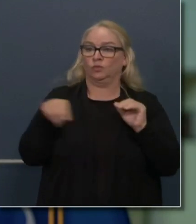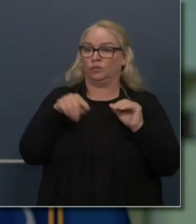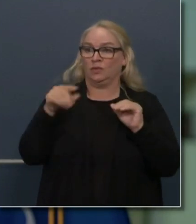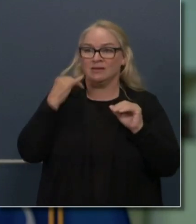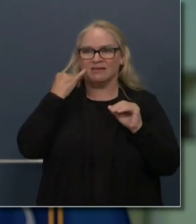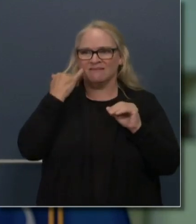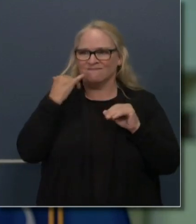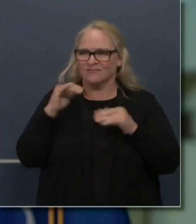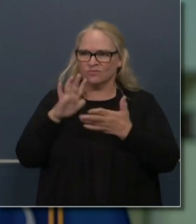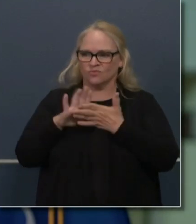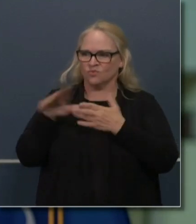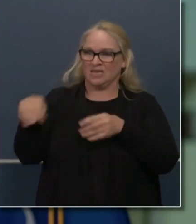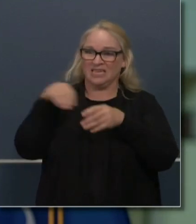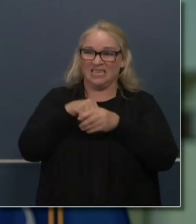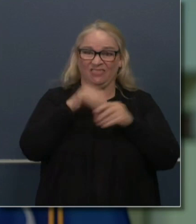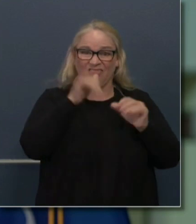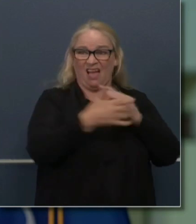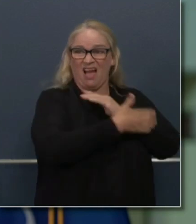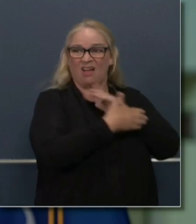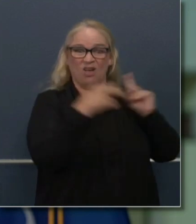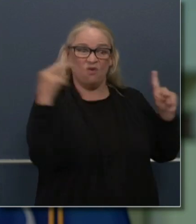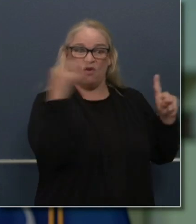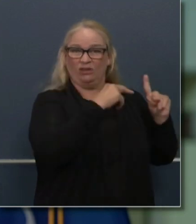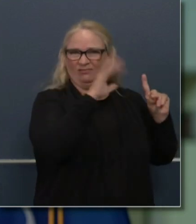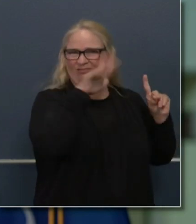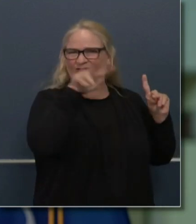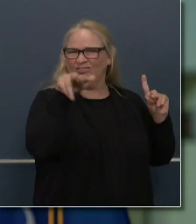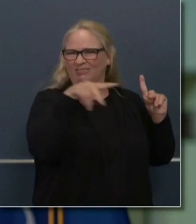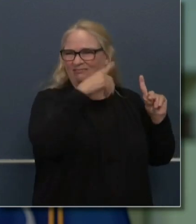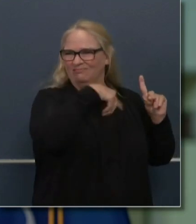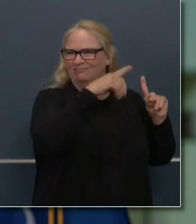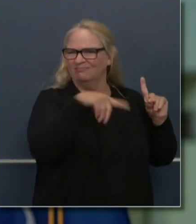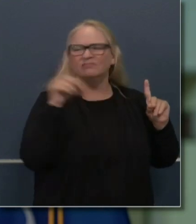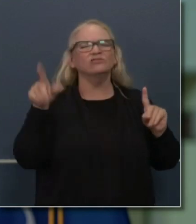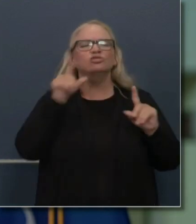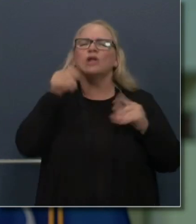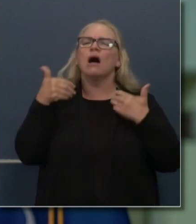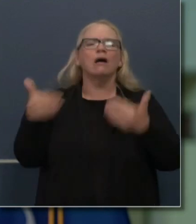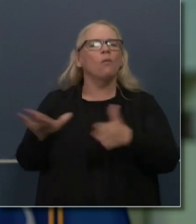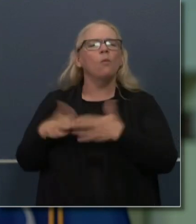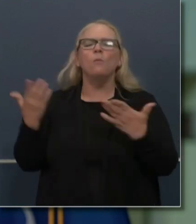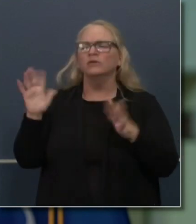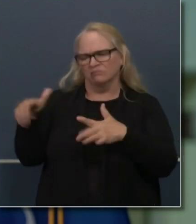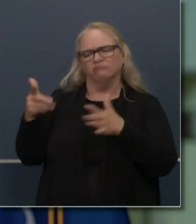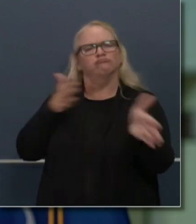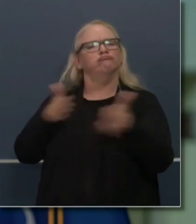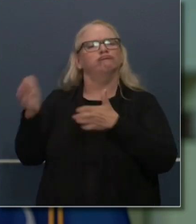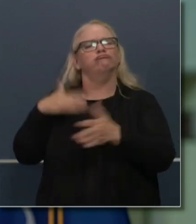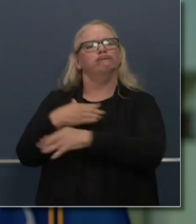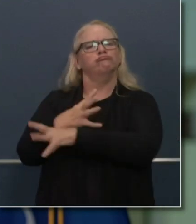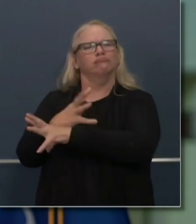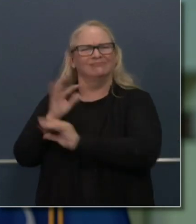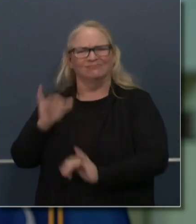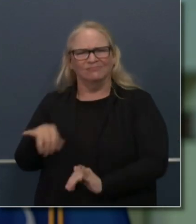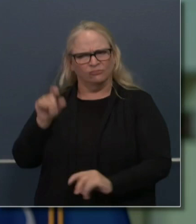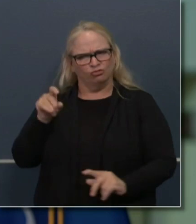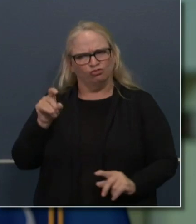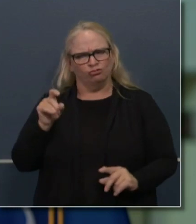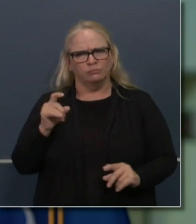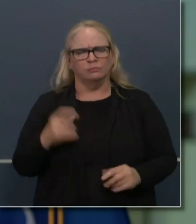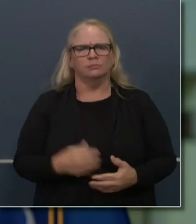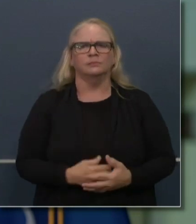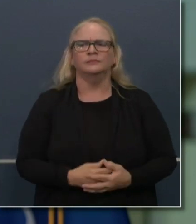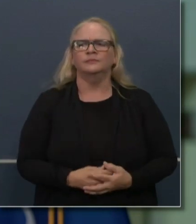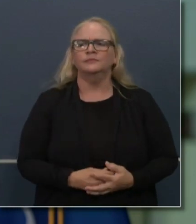to plan not to open in the fall? And additionally, when it comes to testing with respect to schools and overall,